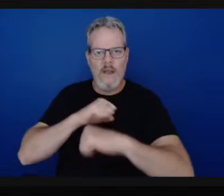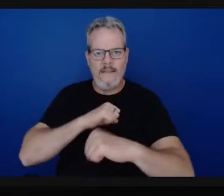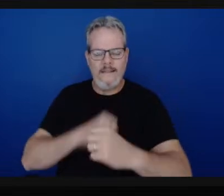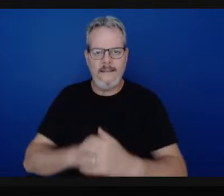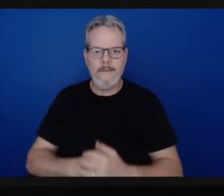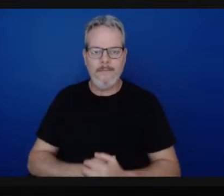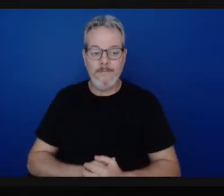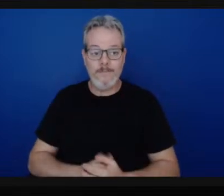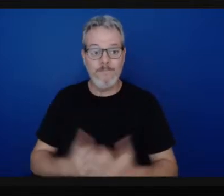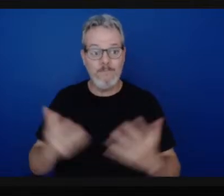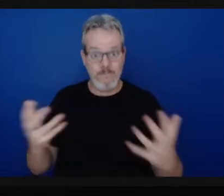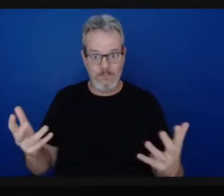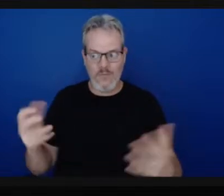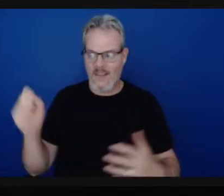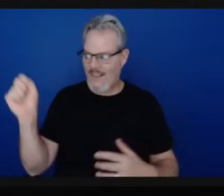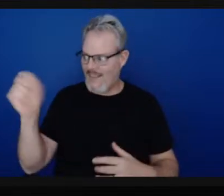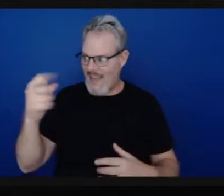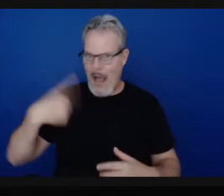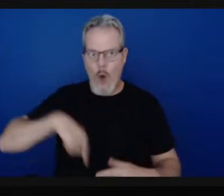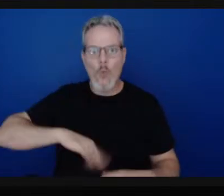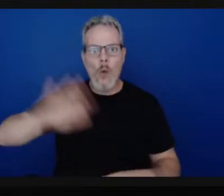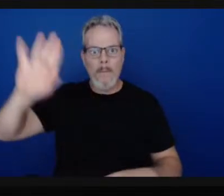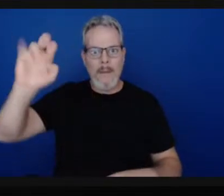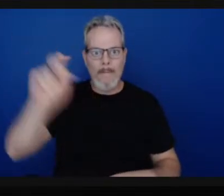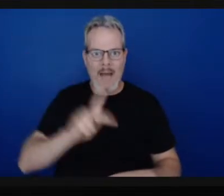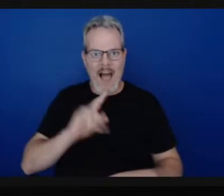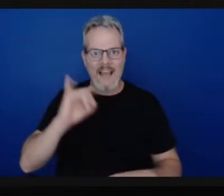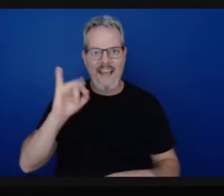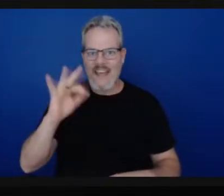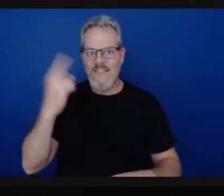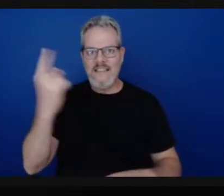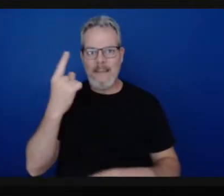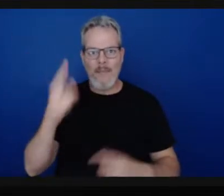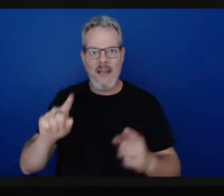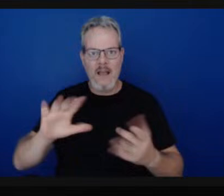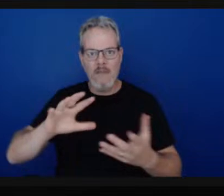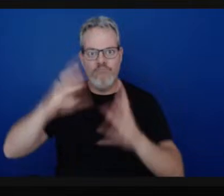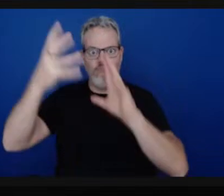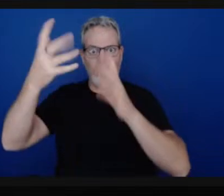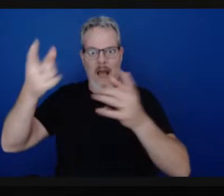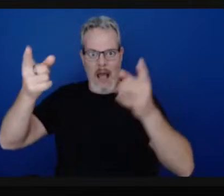So yeah, we will be back if something happens. Otherwise, we'll be back in a week.